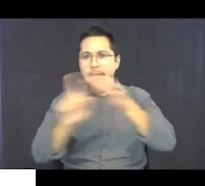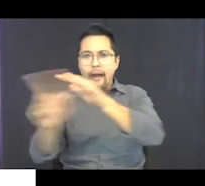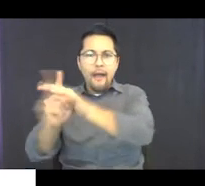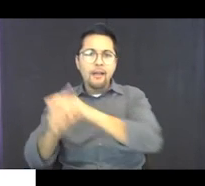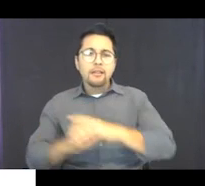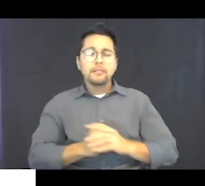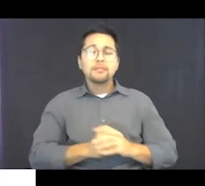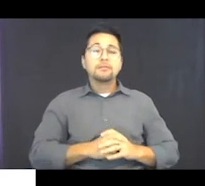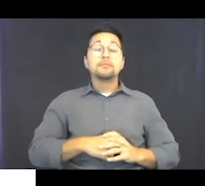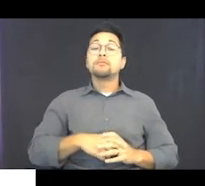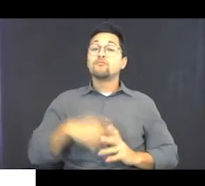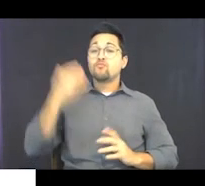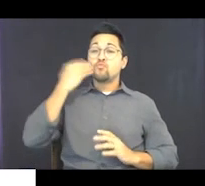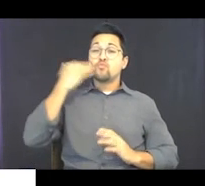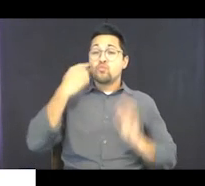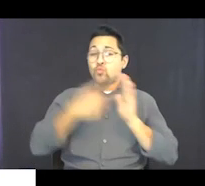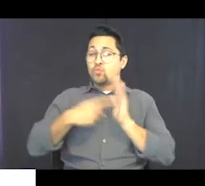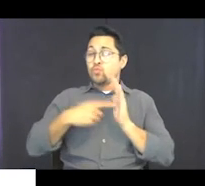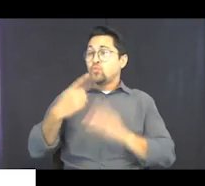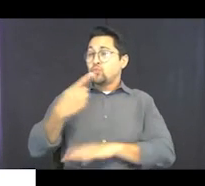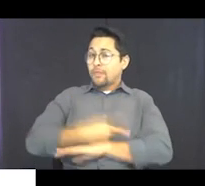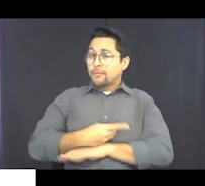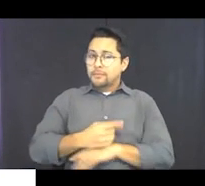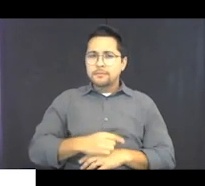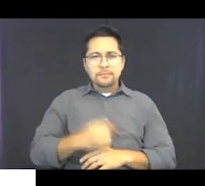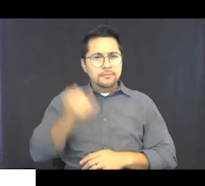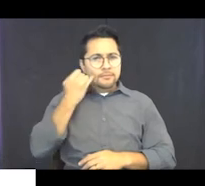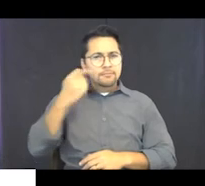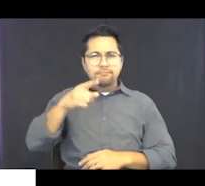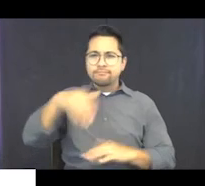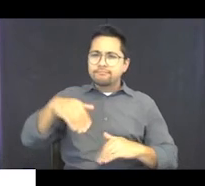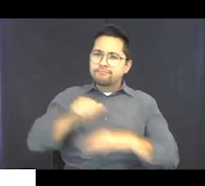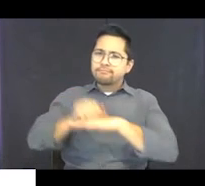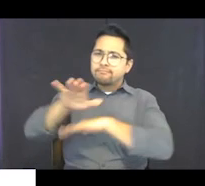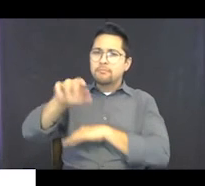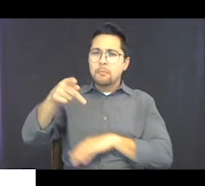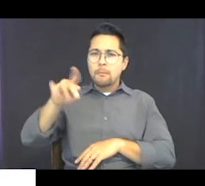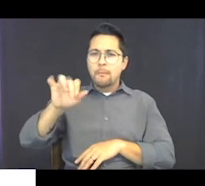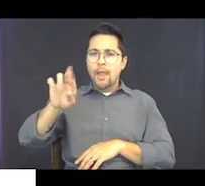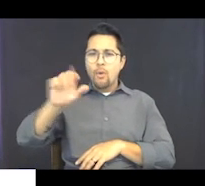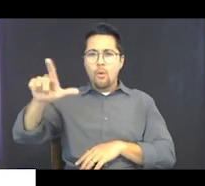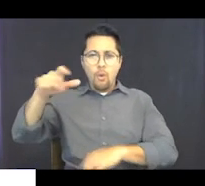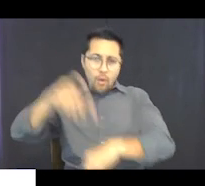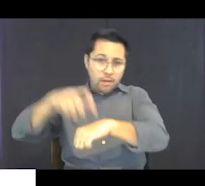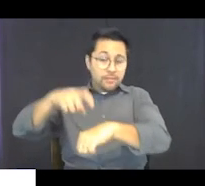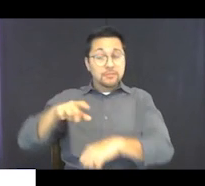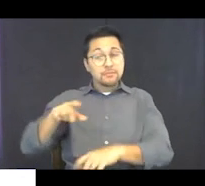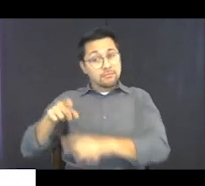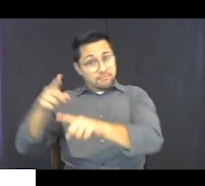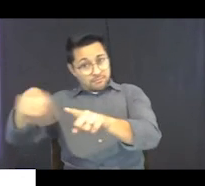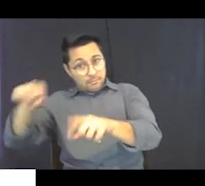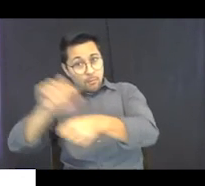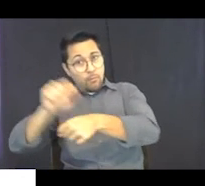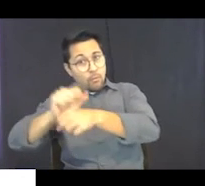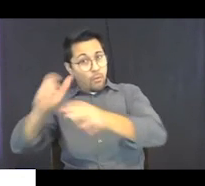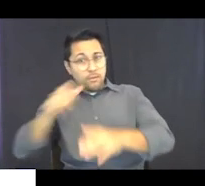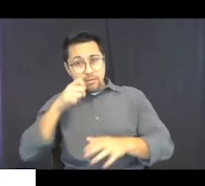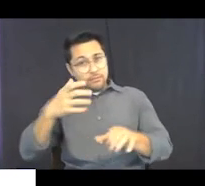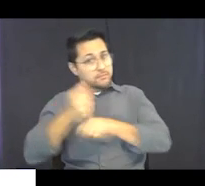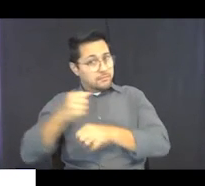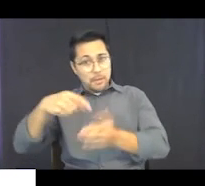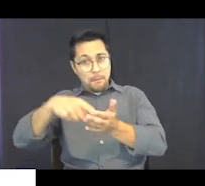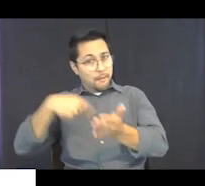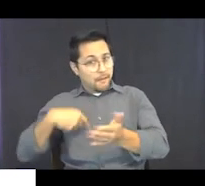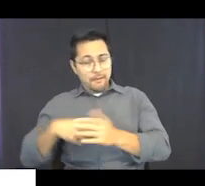Beware of deadlines. If you don't submit payroll on time, your employees will not get paid, and you're